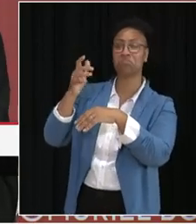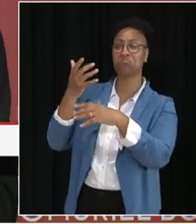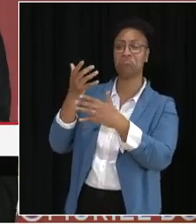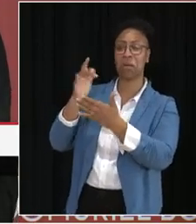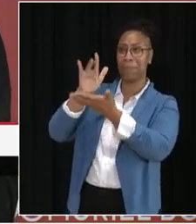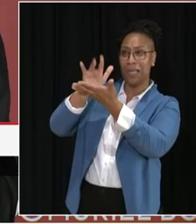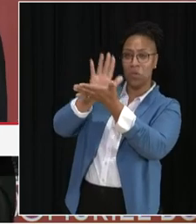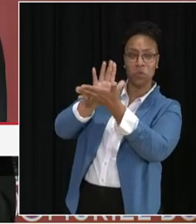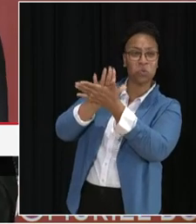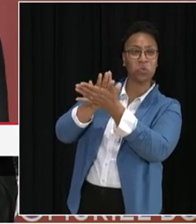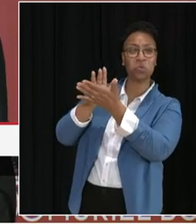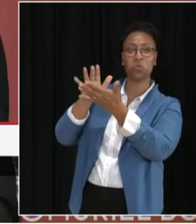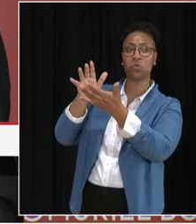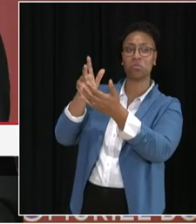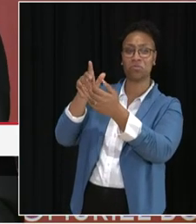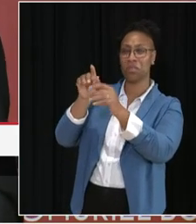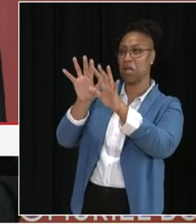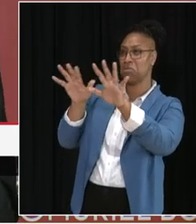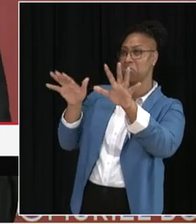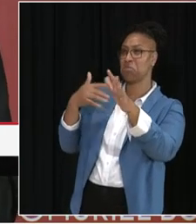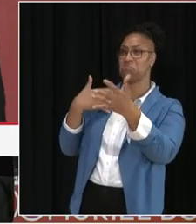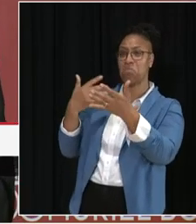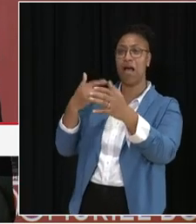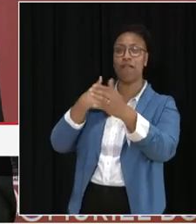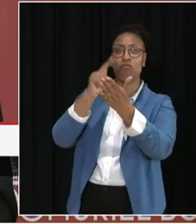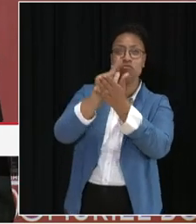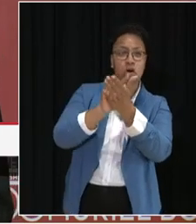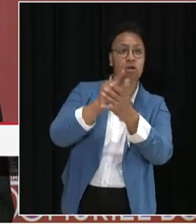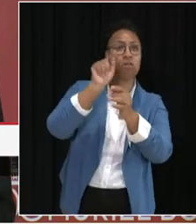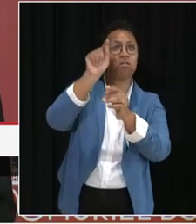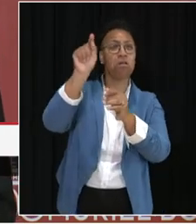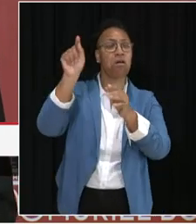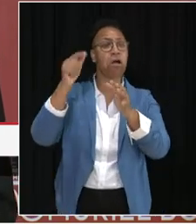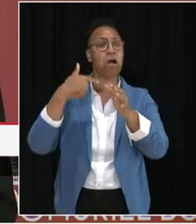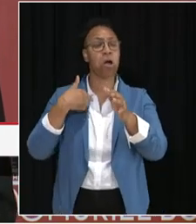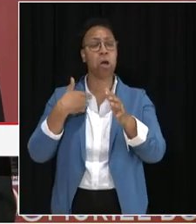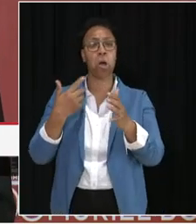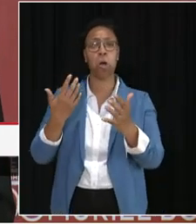the people that get lost in the shuffle are the people no adults like.